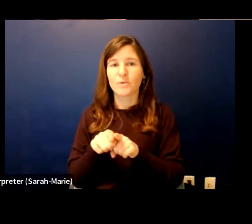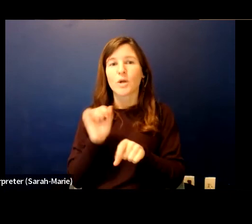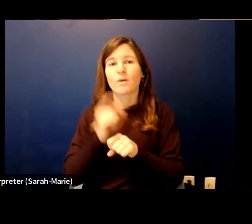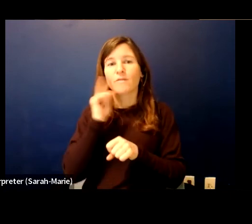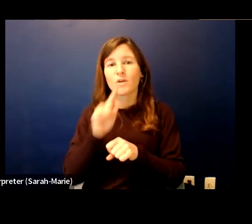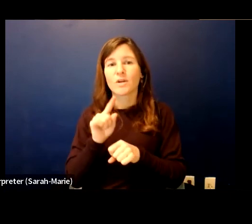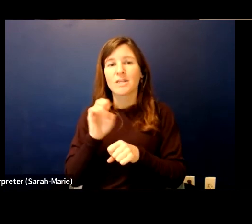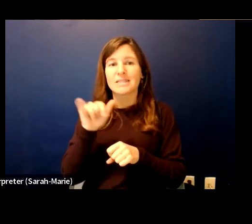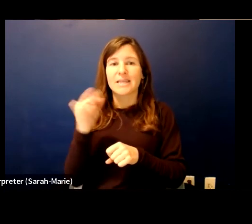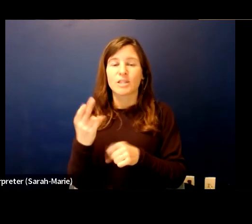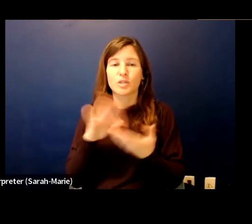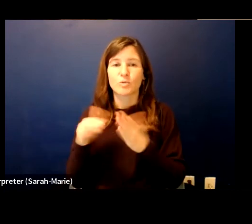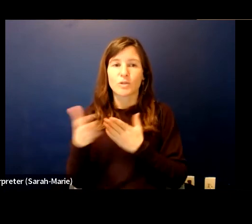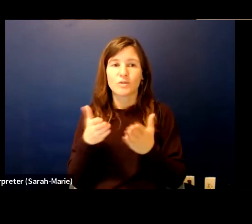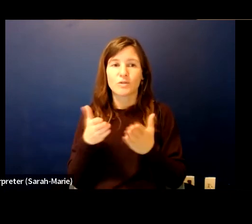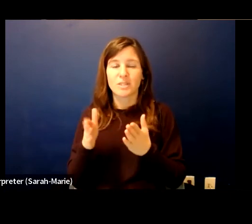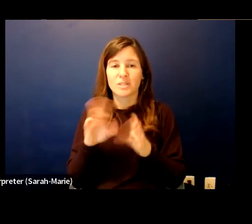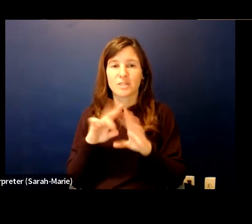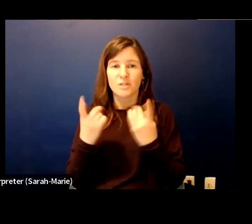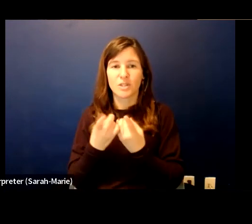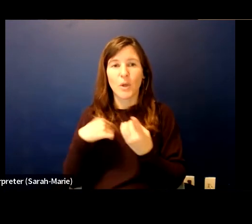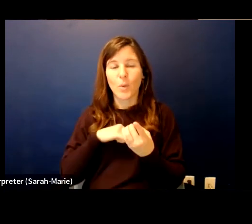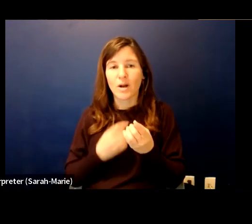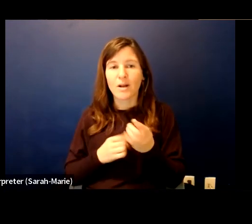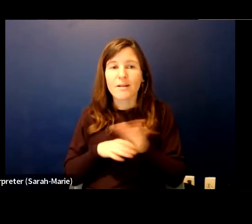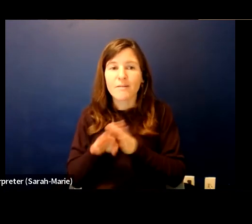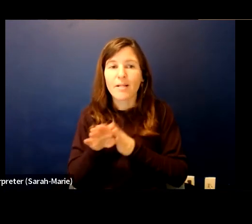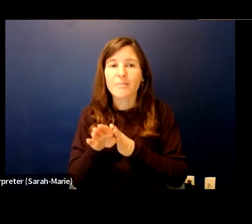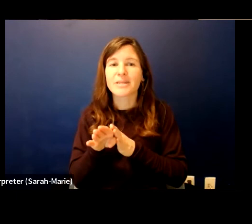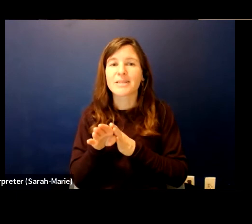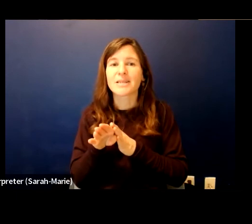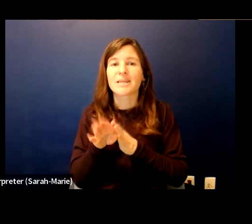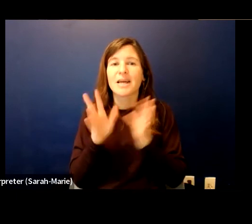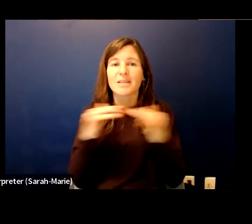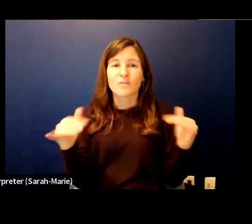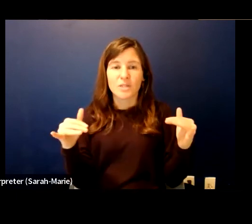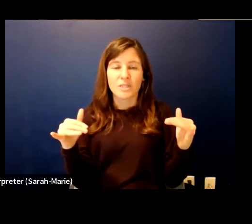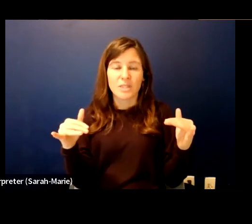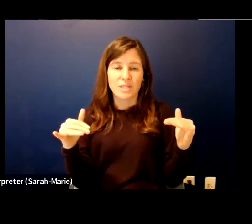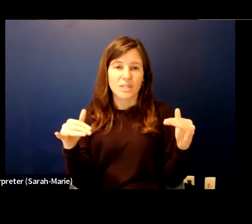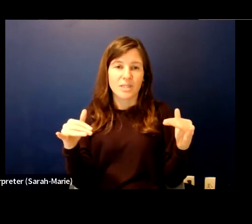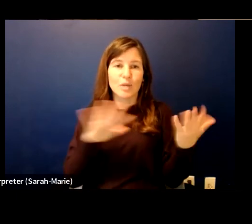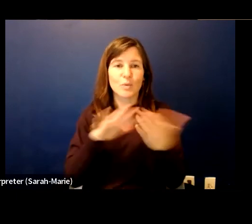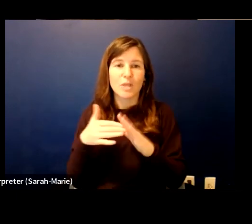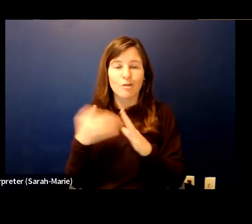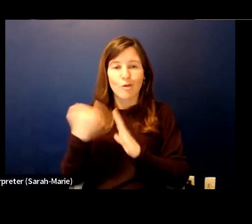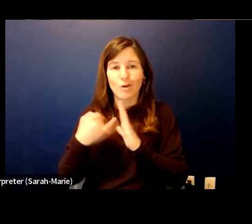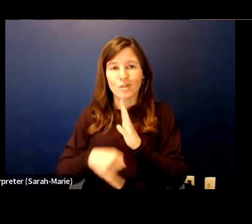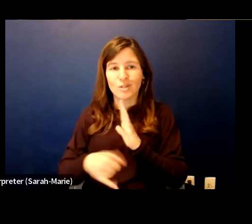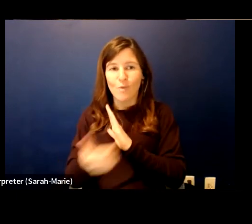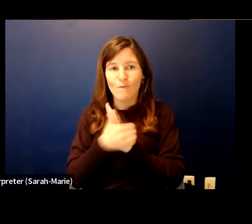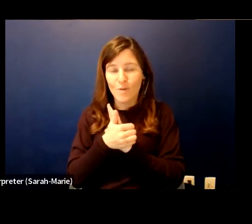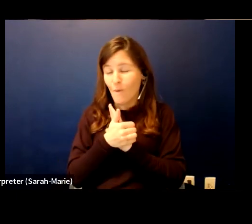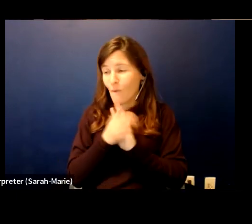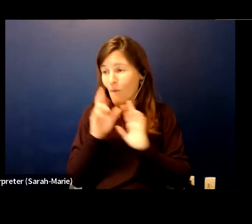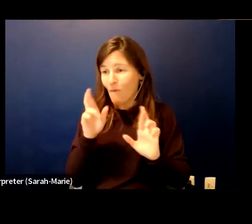we are growing a delicate little diversity and community art portfolio that I'm hoping you're starting to hear